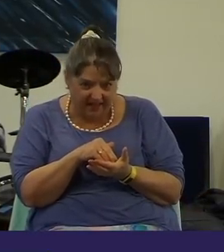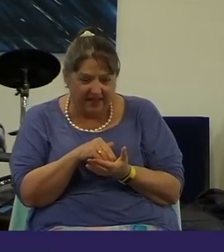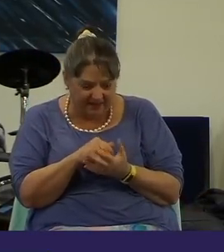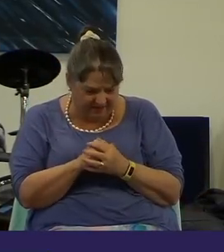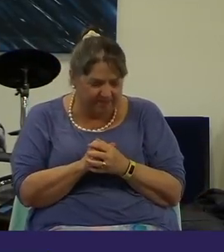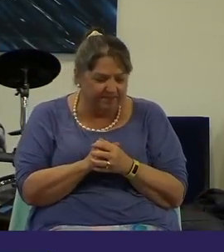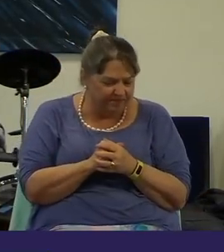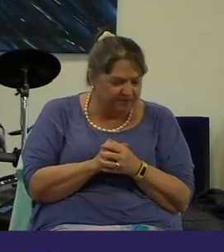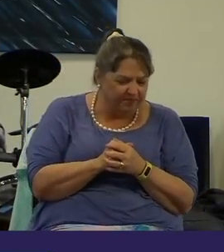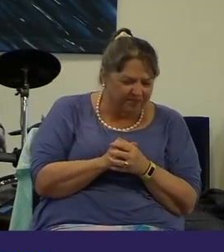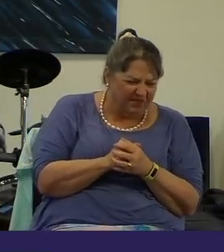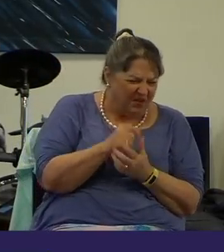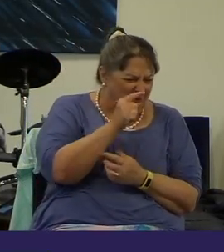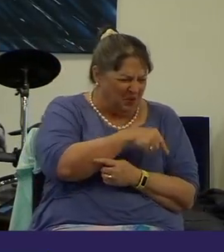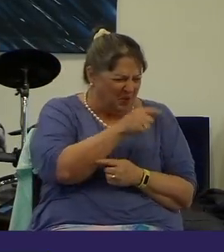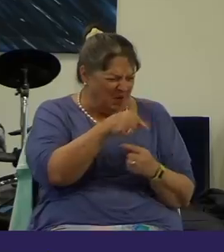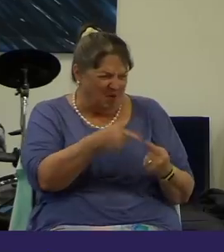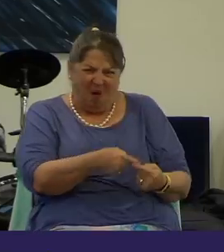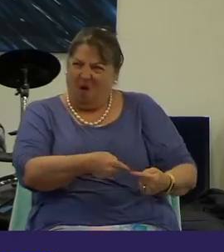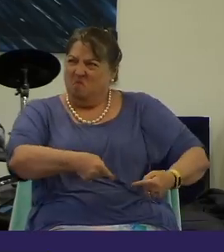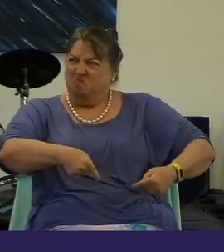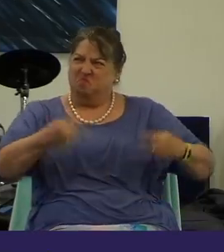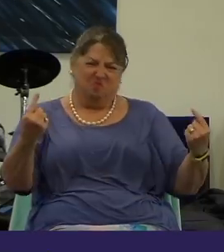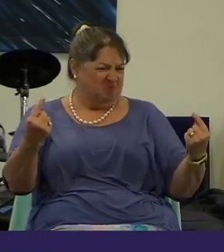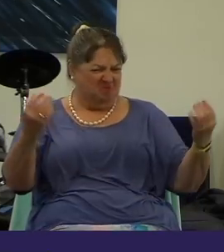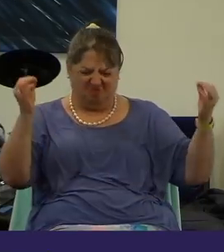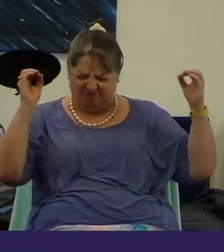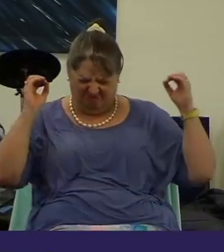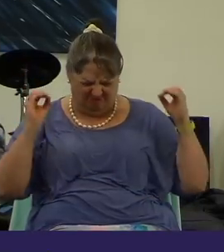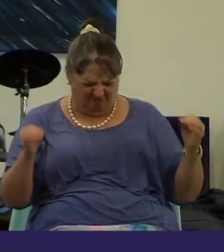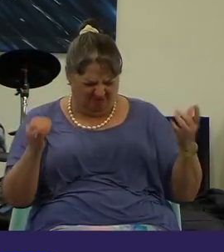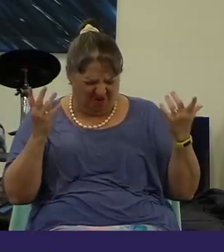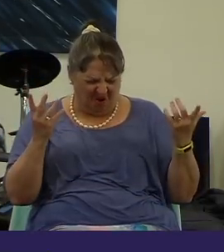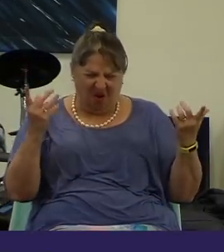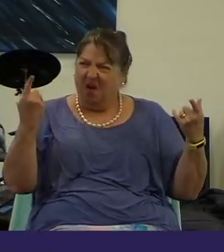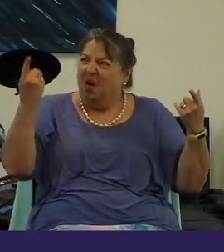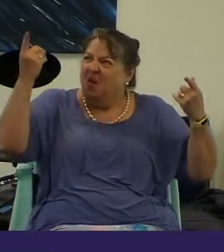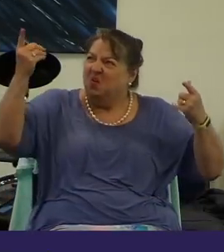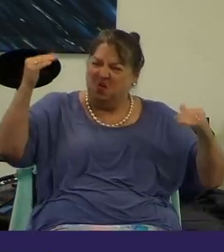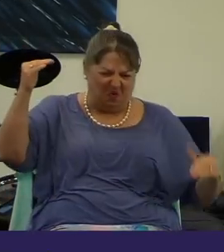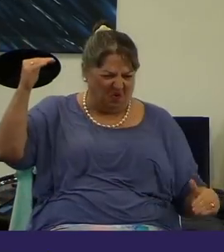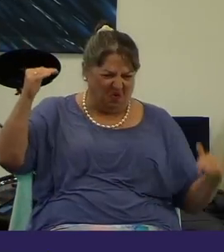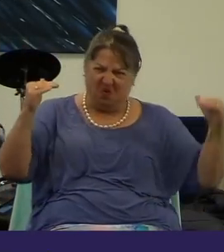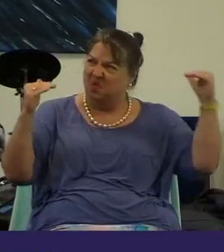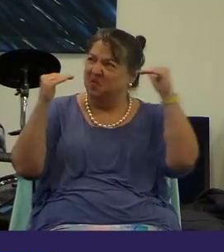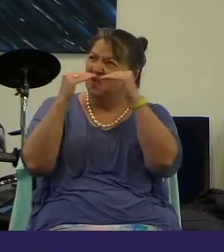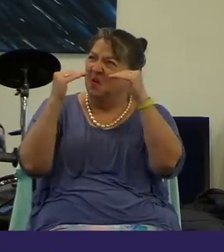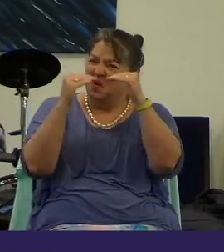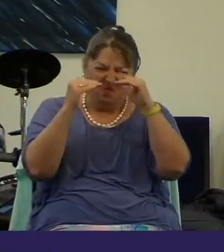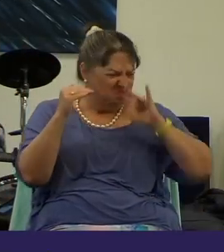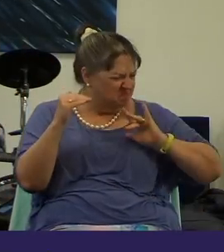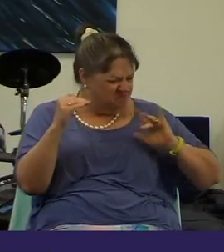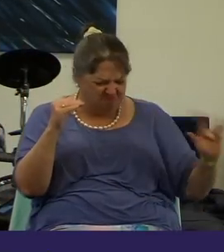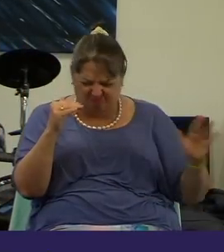again. You have no rival. You have